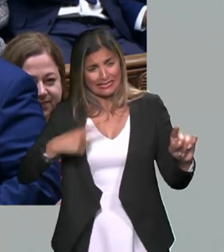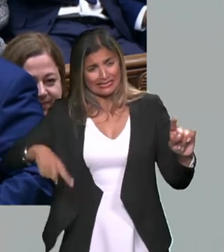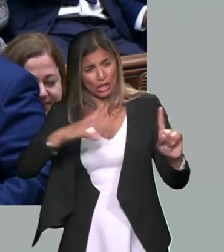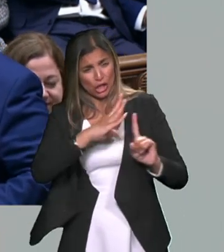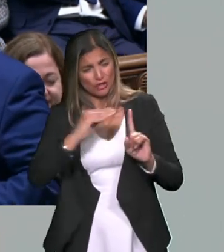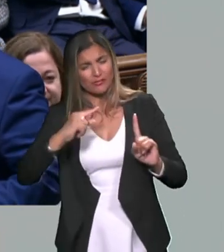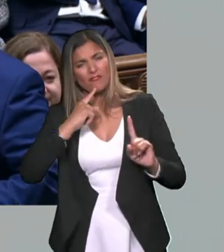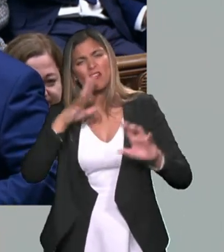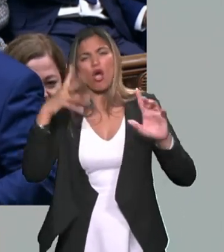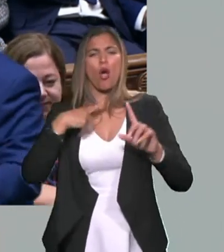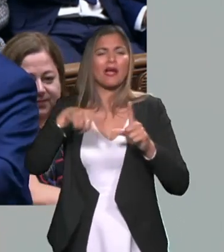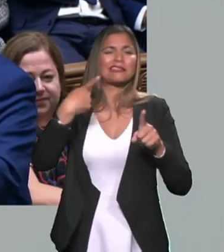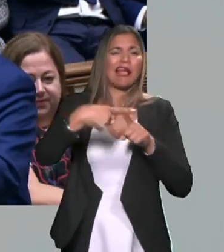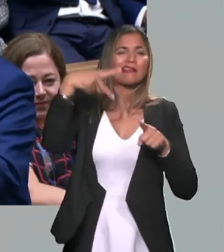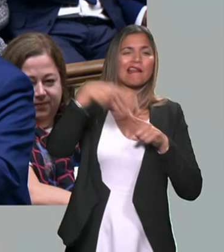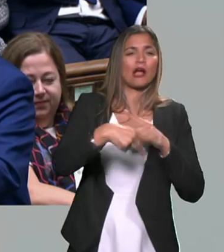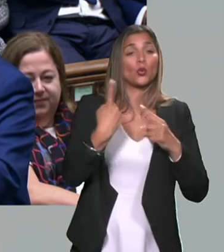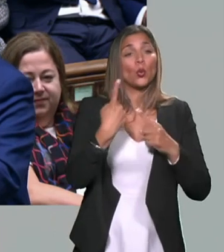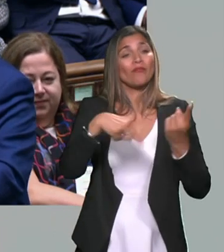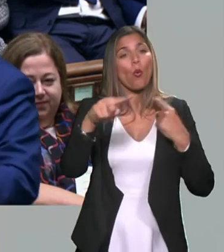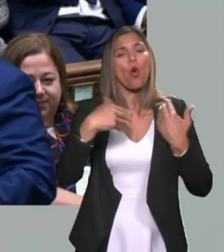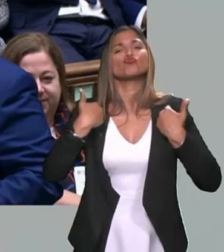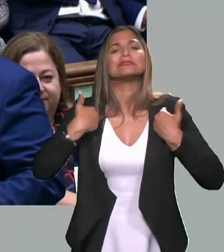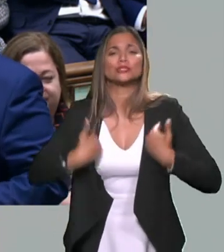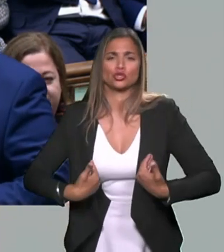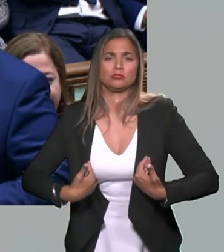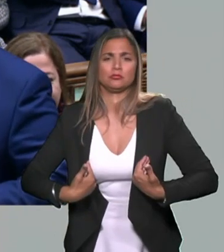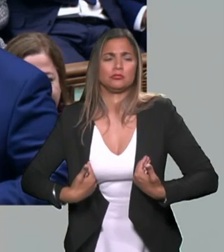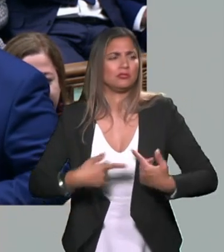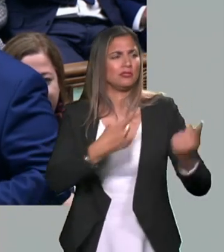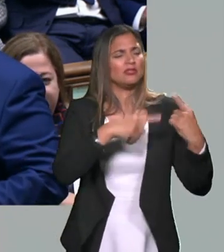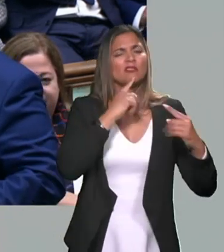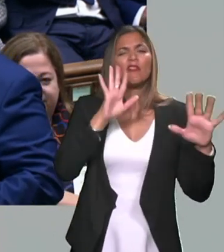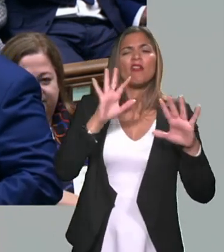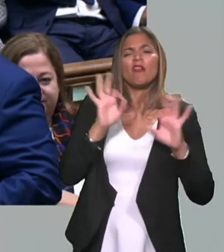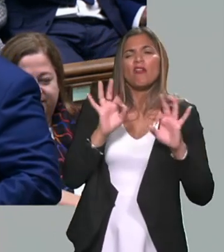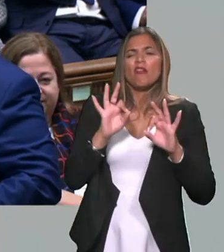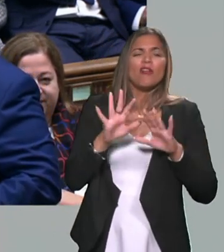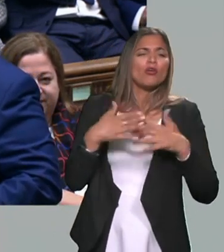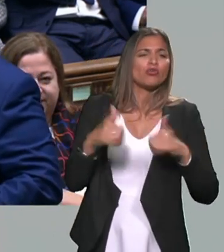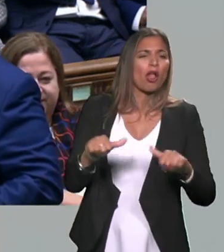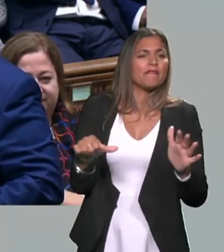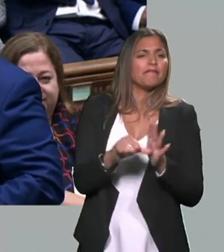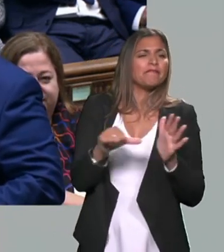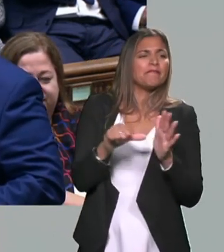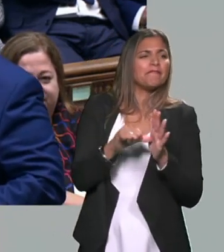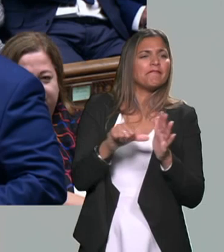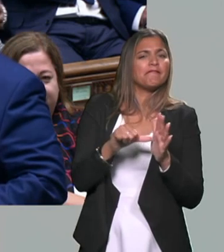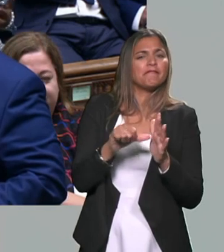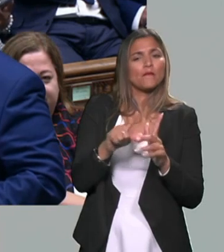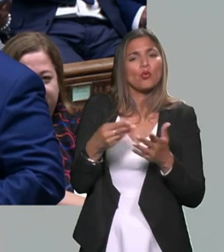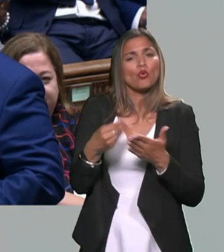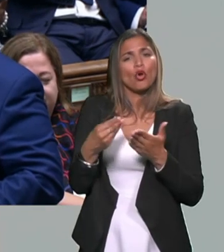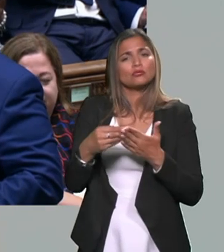zombie UK government failing to tackle the cost of living crisis. Whilst the Tories are busy tearing lump outs of each other,